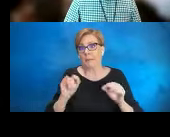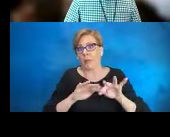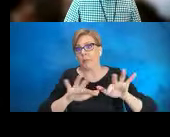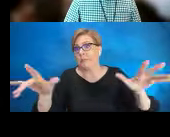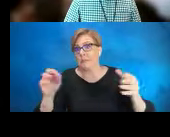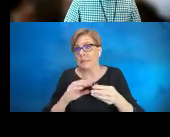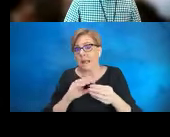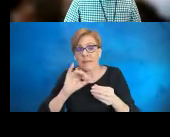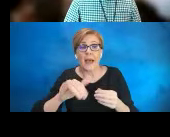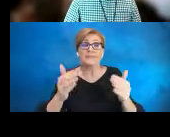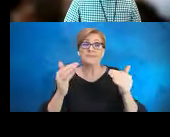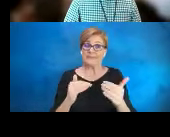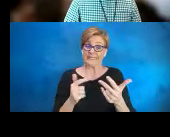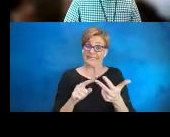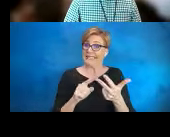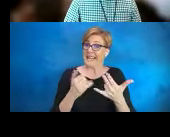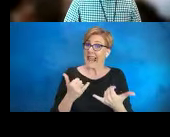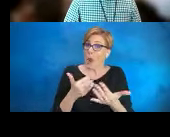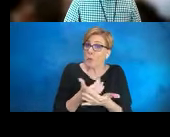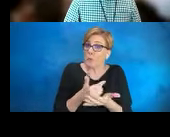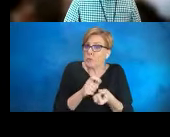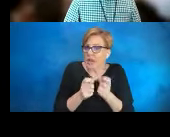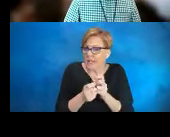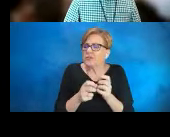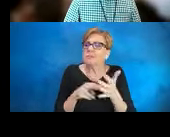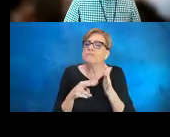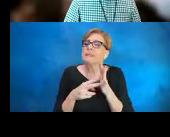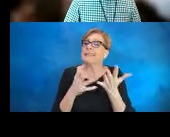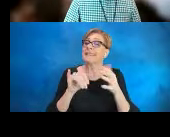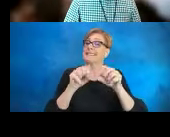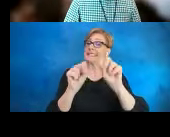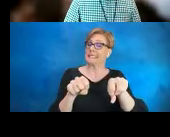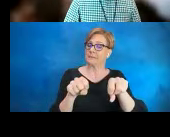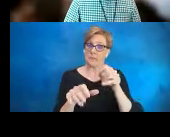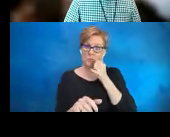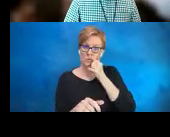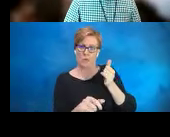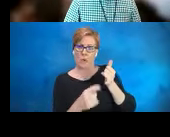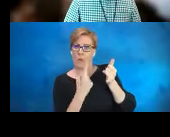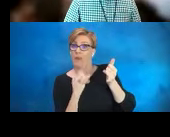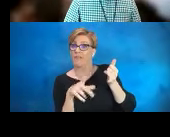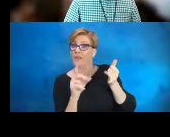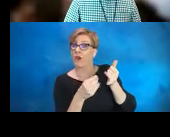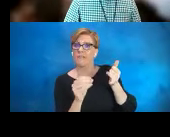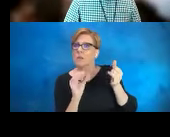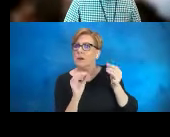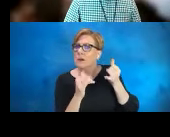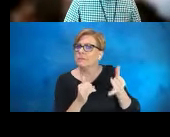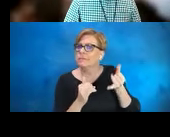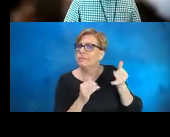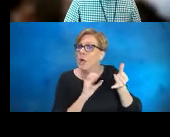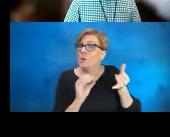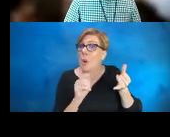change, referring to the system where when you call one field office and nobody answered, you would get